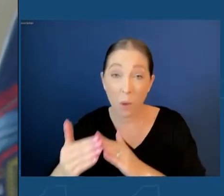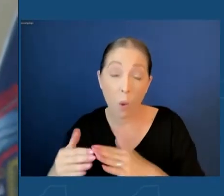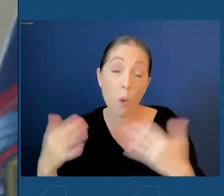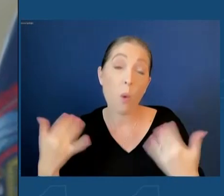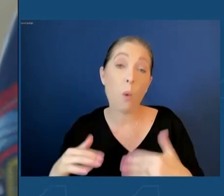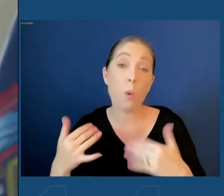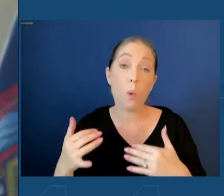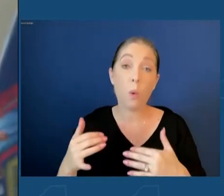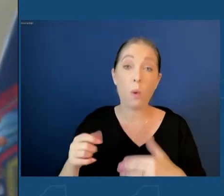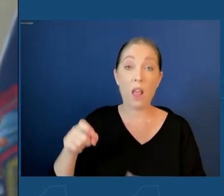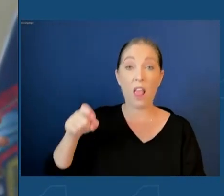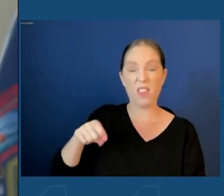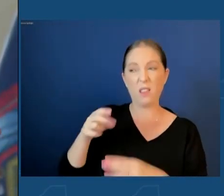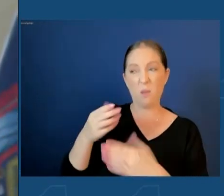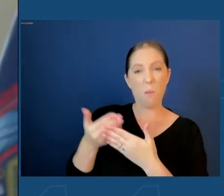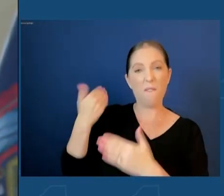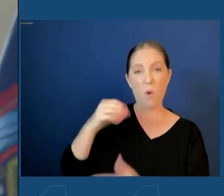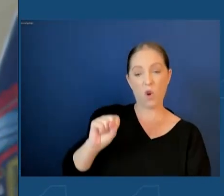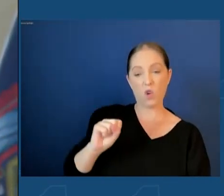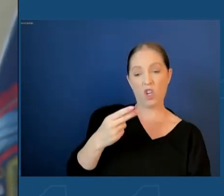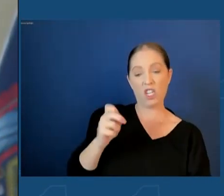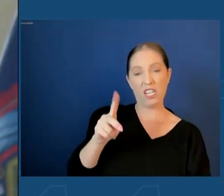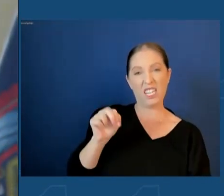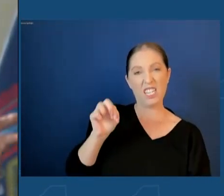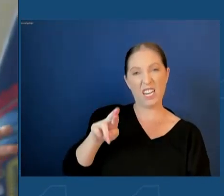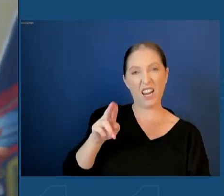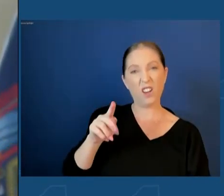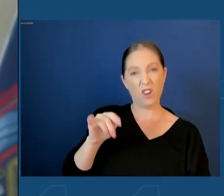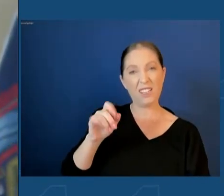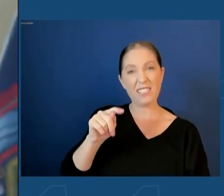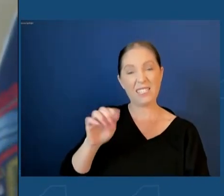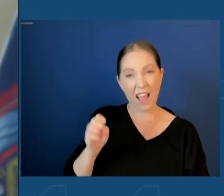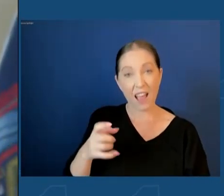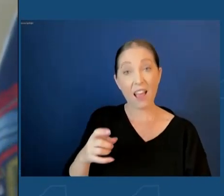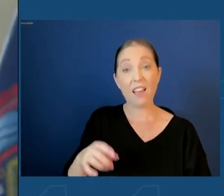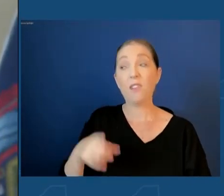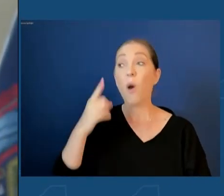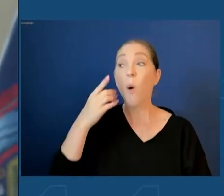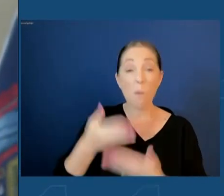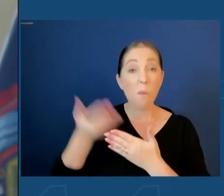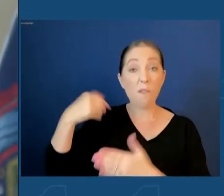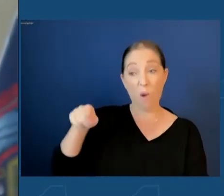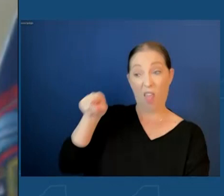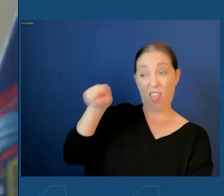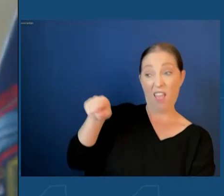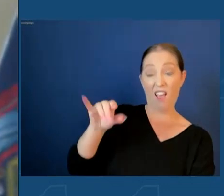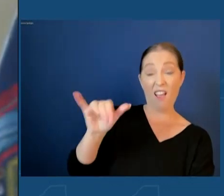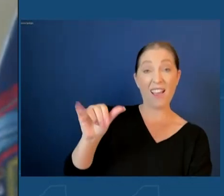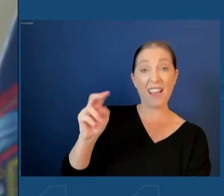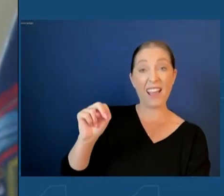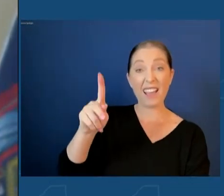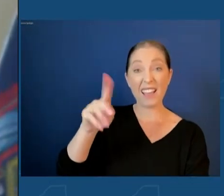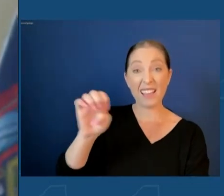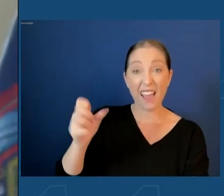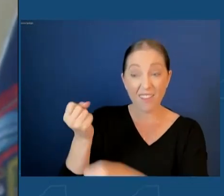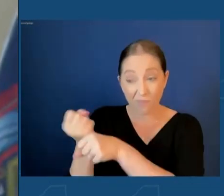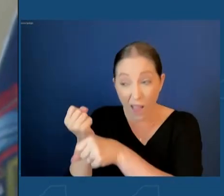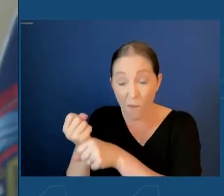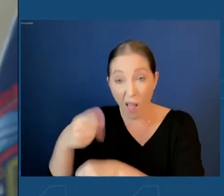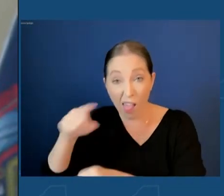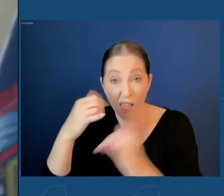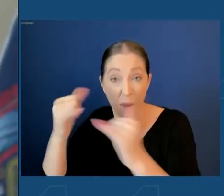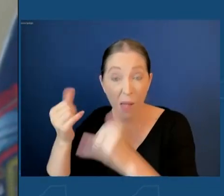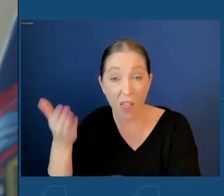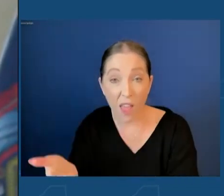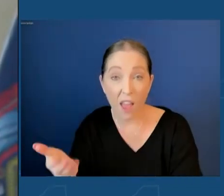used to be the Shaker site. We had the Shaker site next door where the Yankees used to play. And the interest we got from this governor, and I don't know